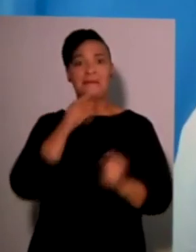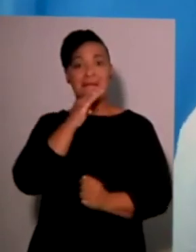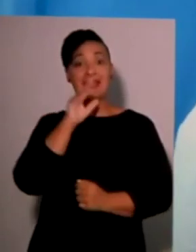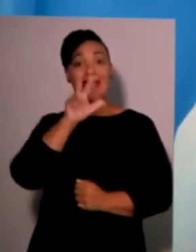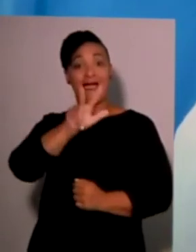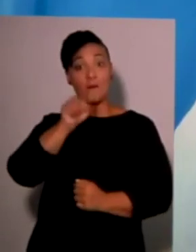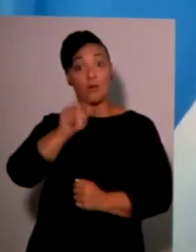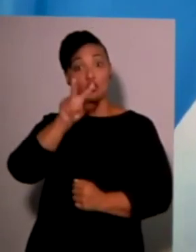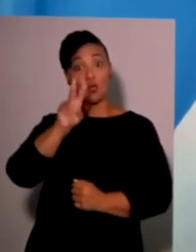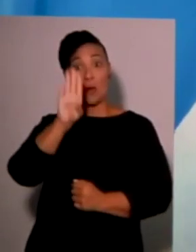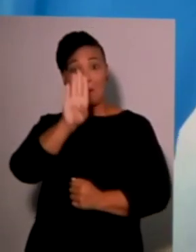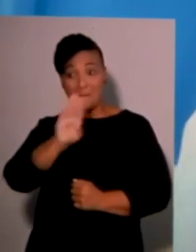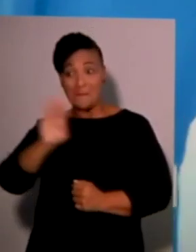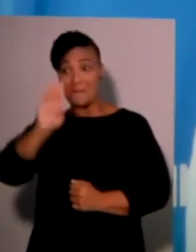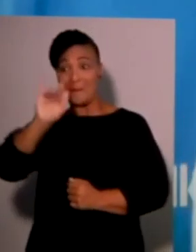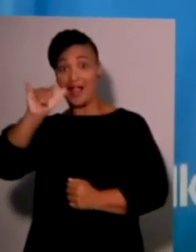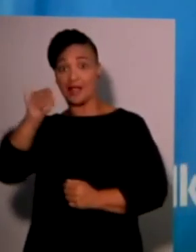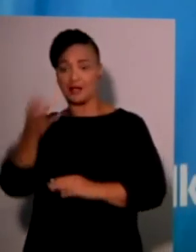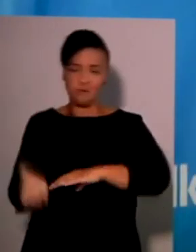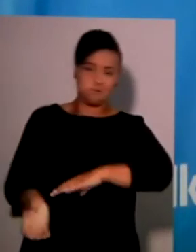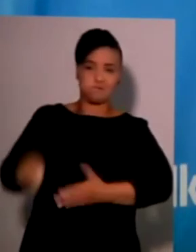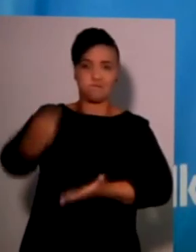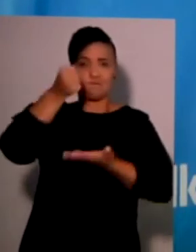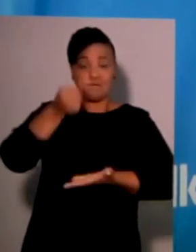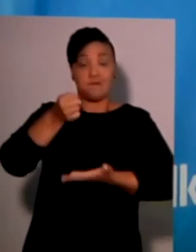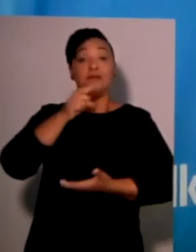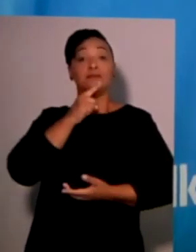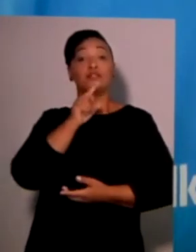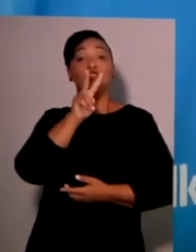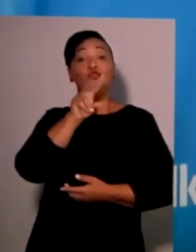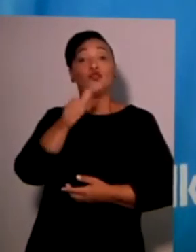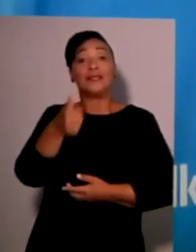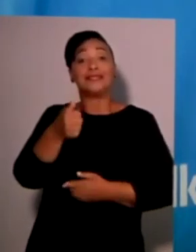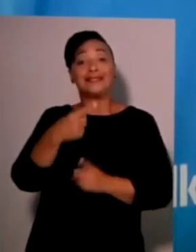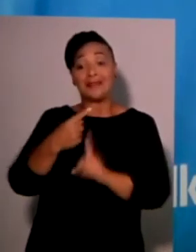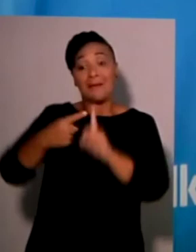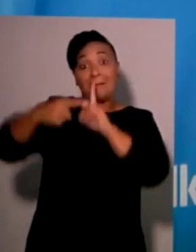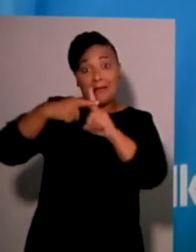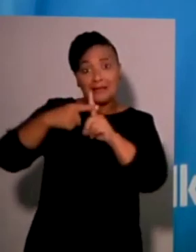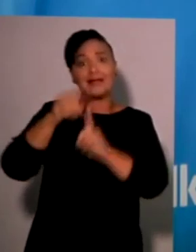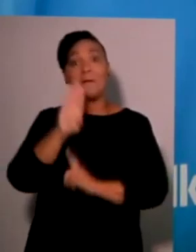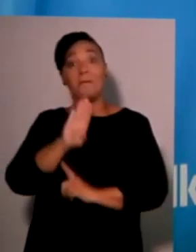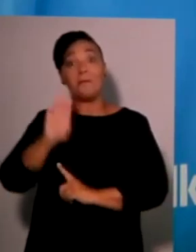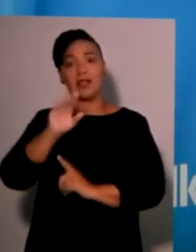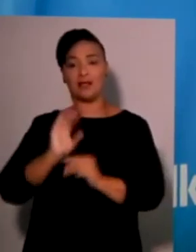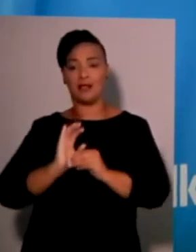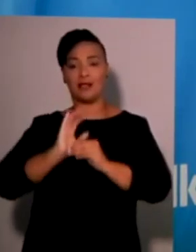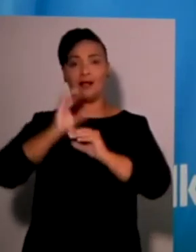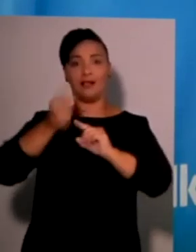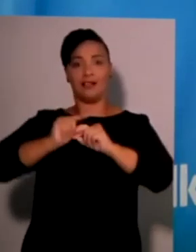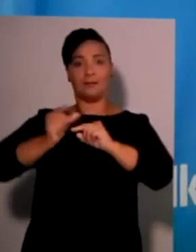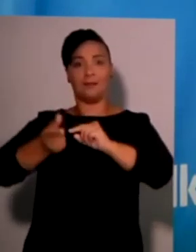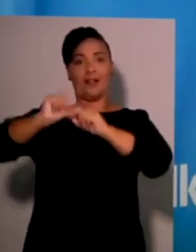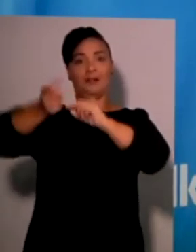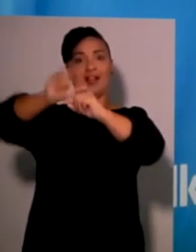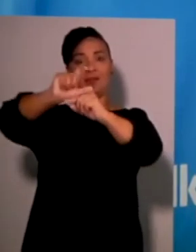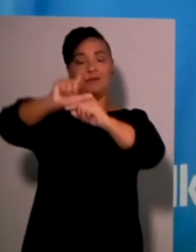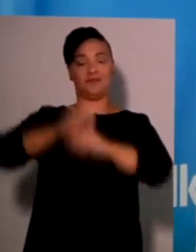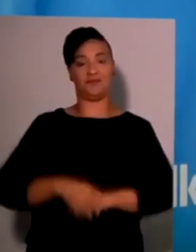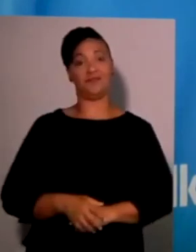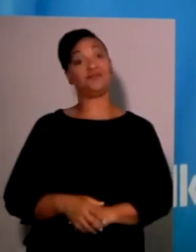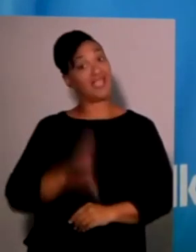billion, which is an increase of over 2.6 billion rands year on year. Our mobile EBITDA has